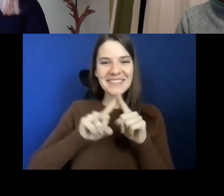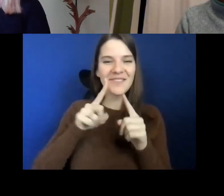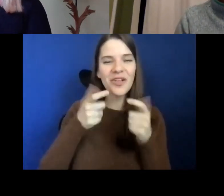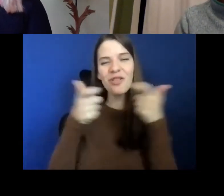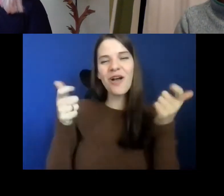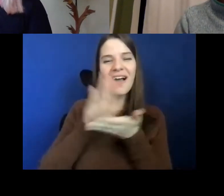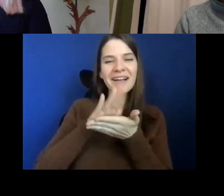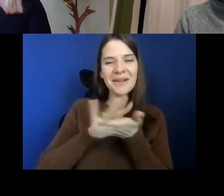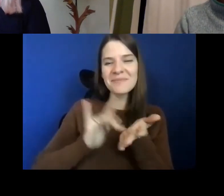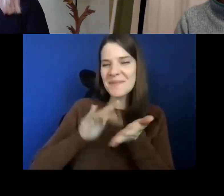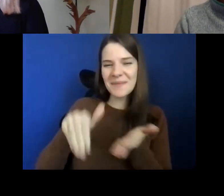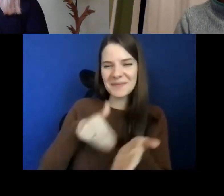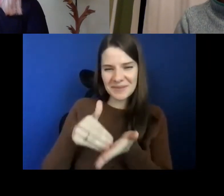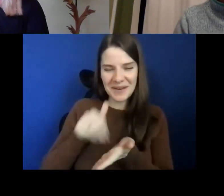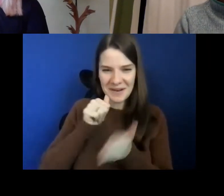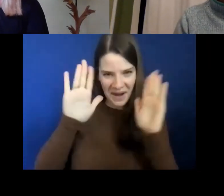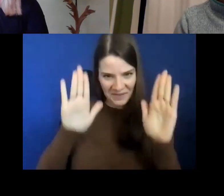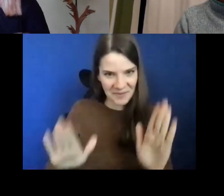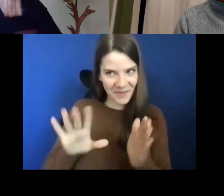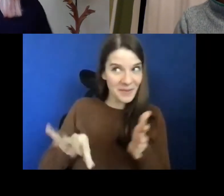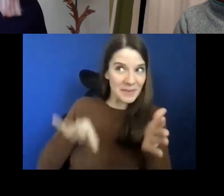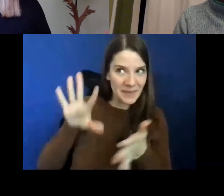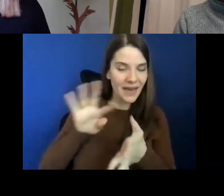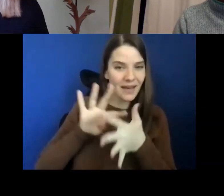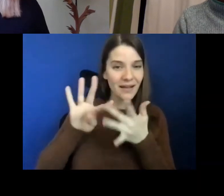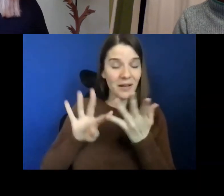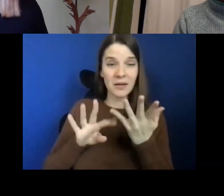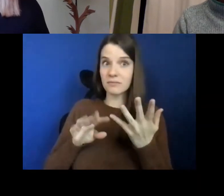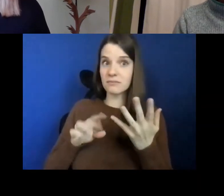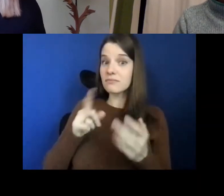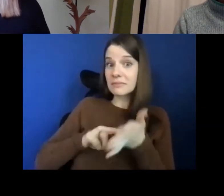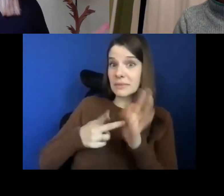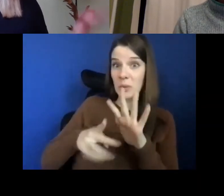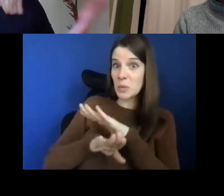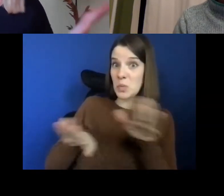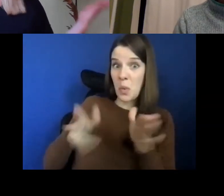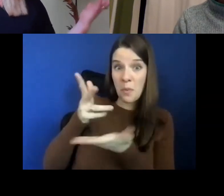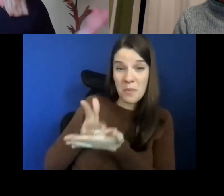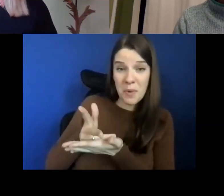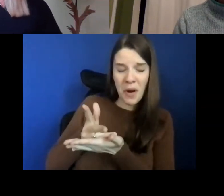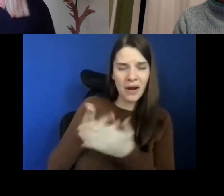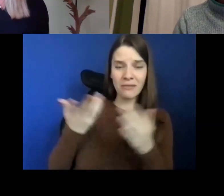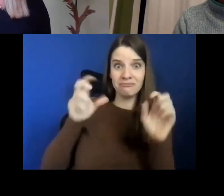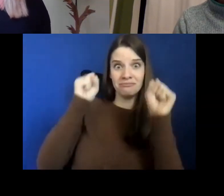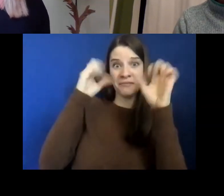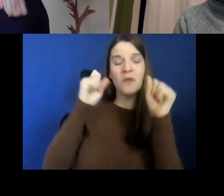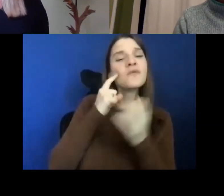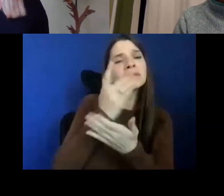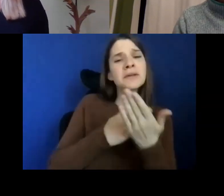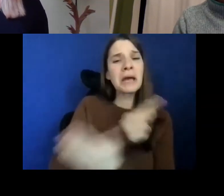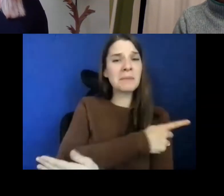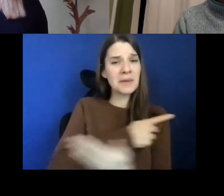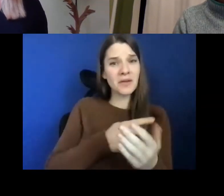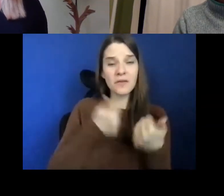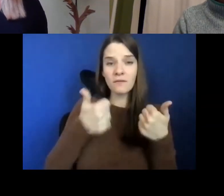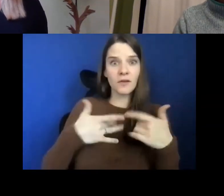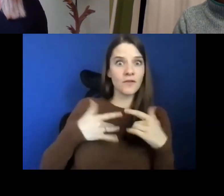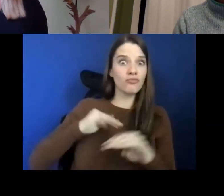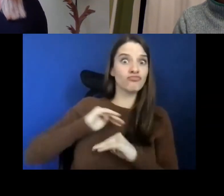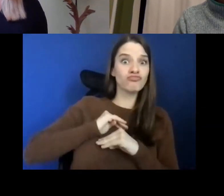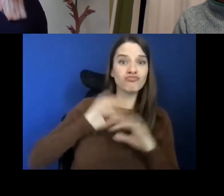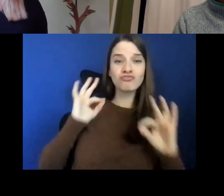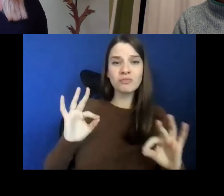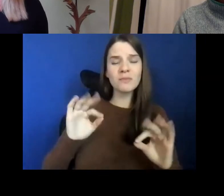centers. And so the ability to not have to park has been fabulous for some patients. Other patients,